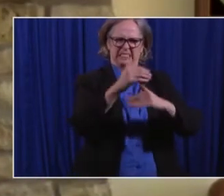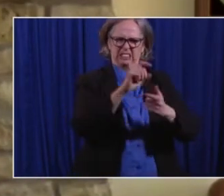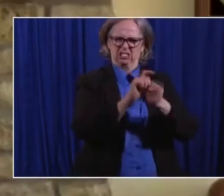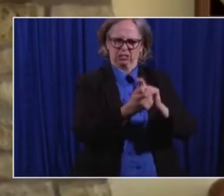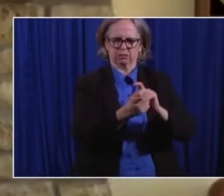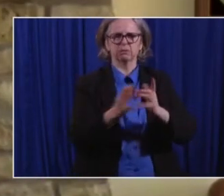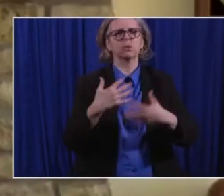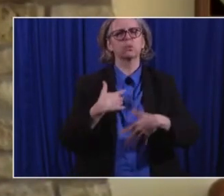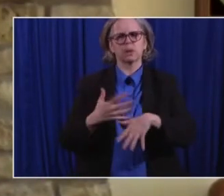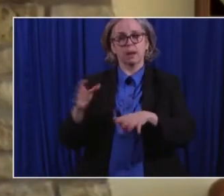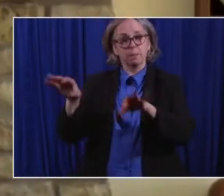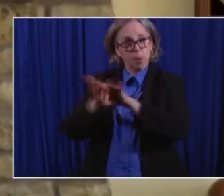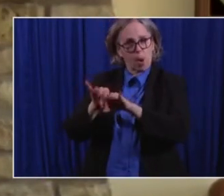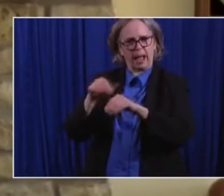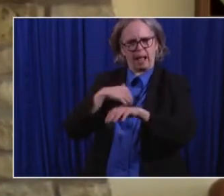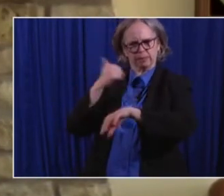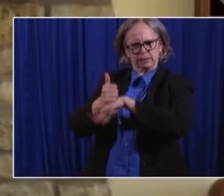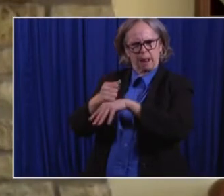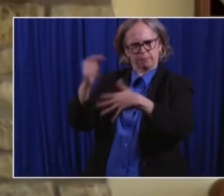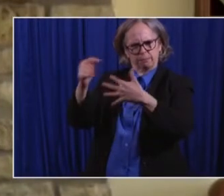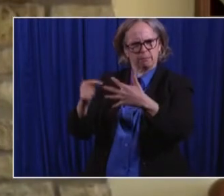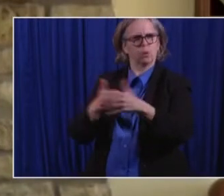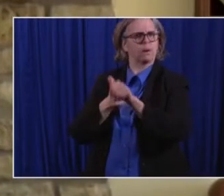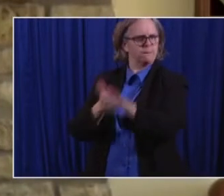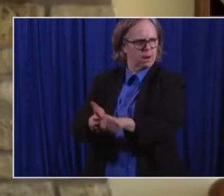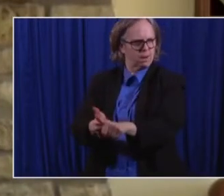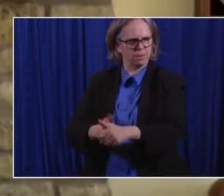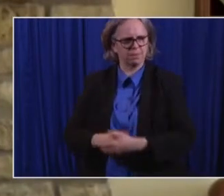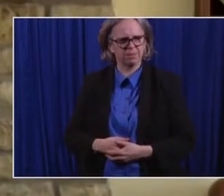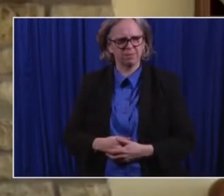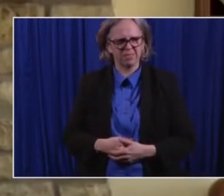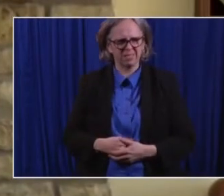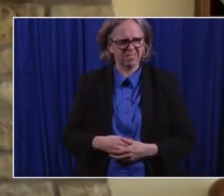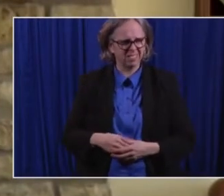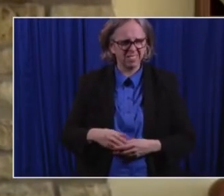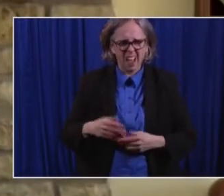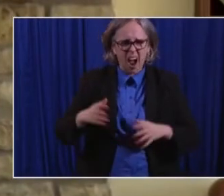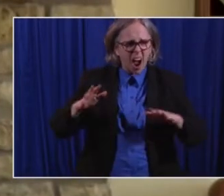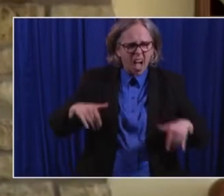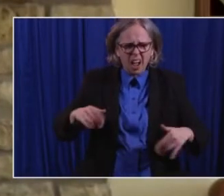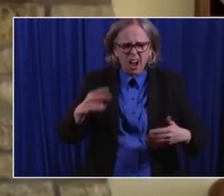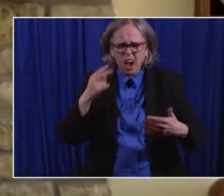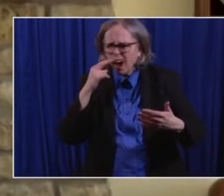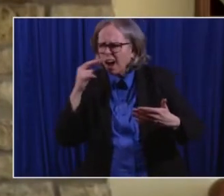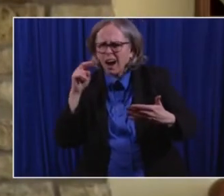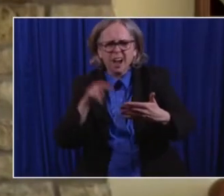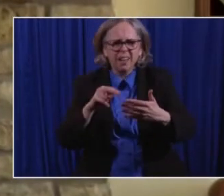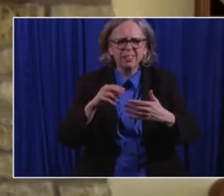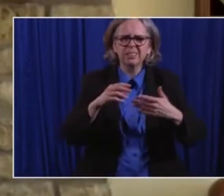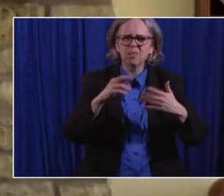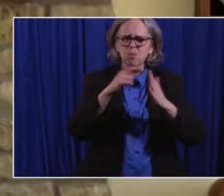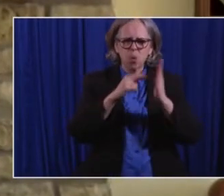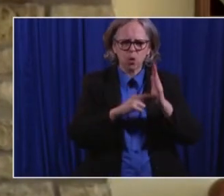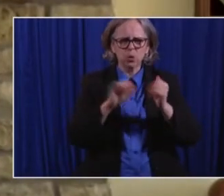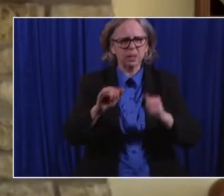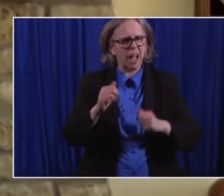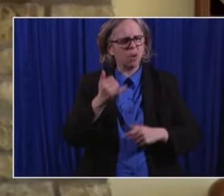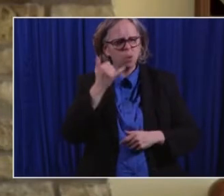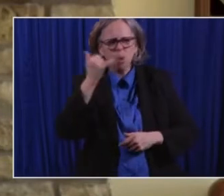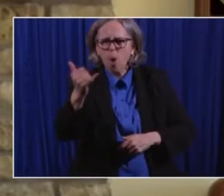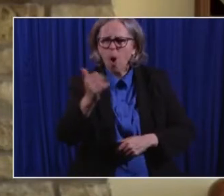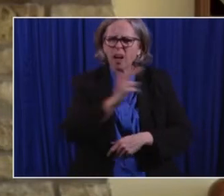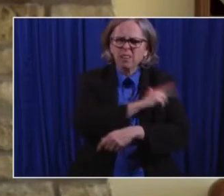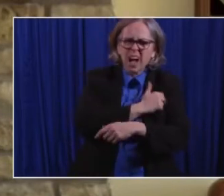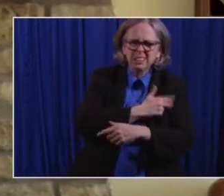lot more visitation. So if you've not checked lately, you got someone in the hospital, you can check with your local hospital. Veterans